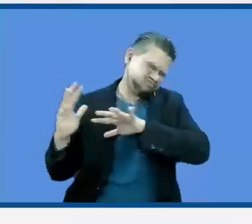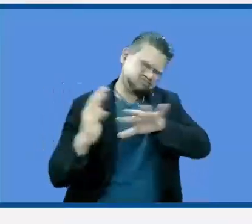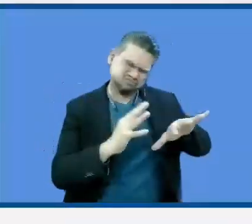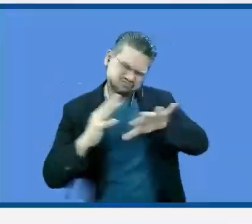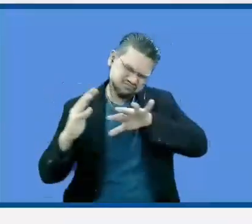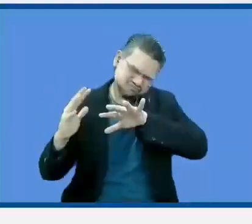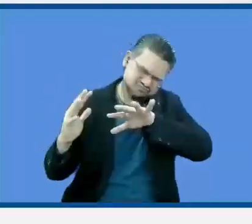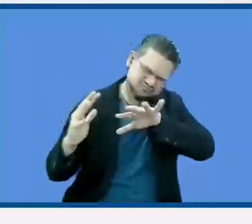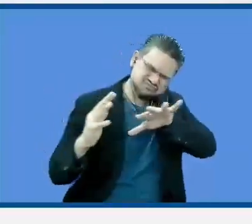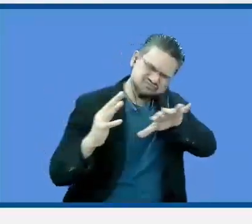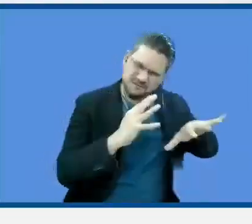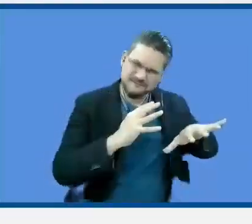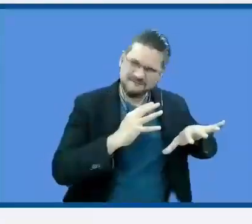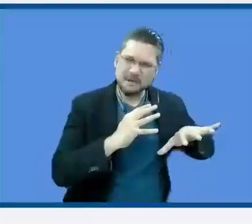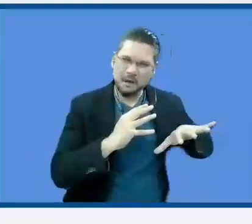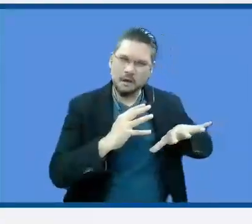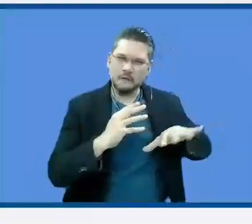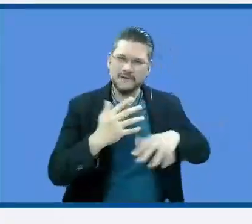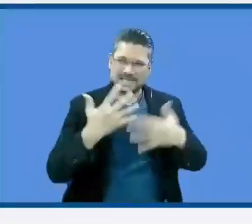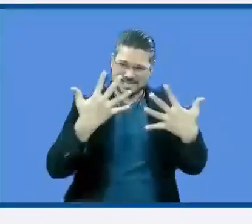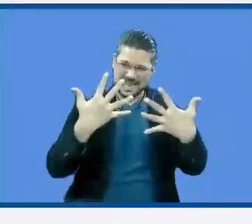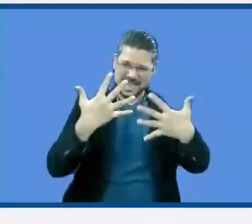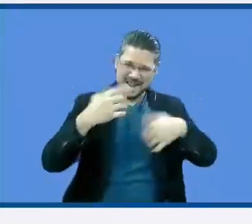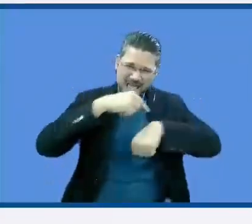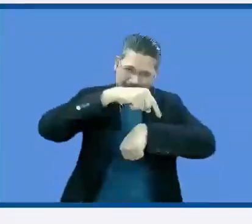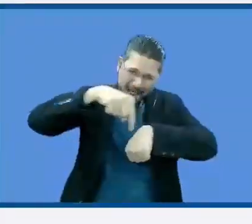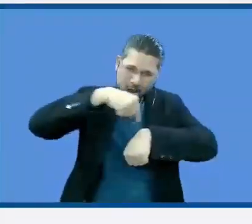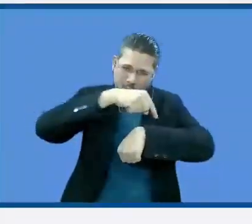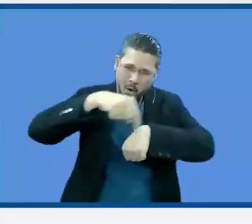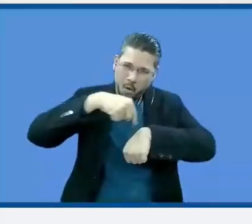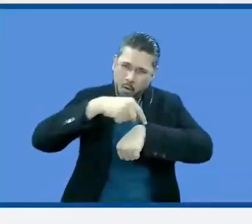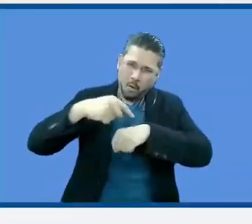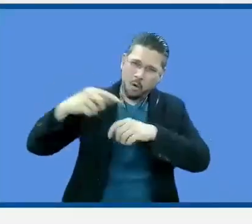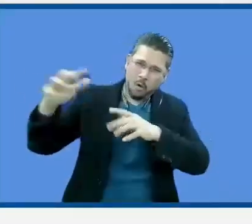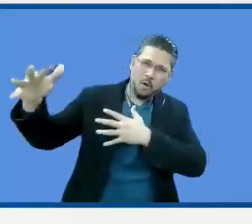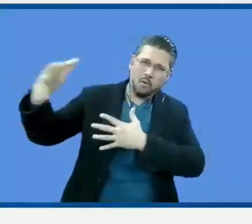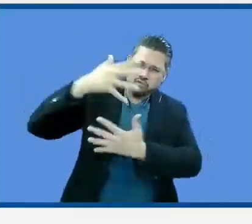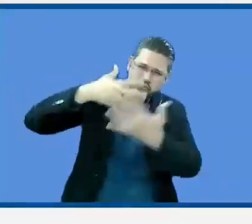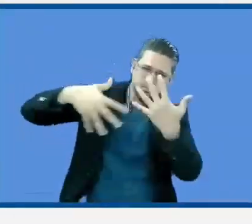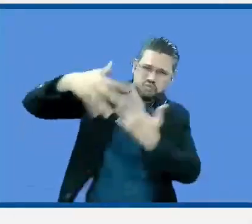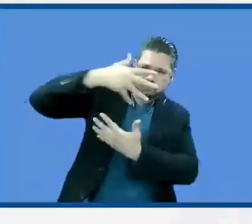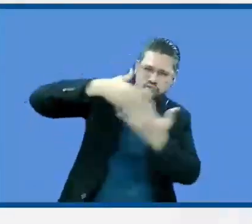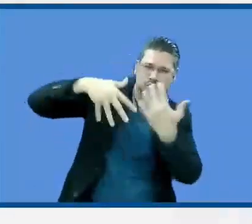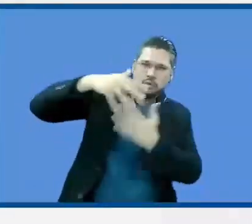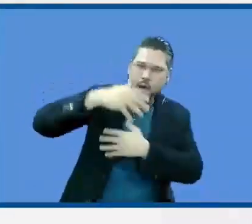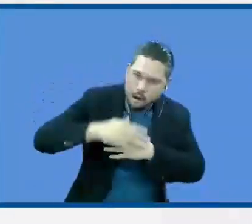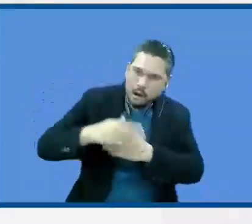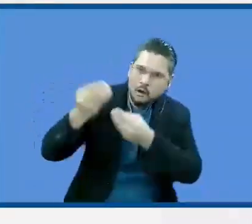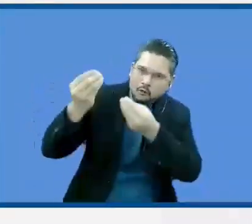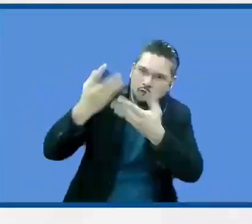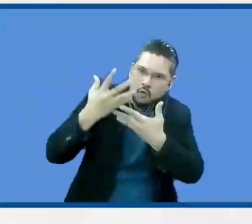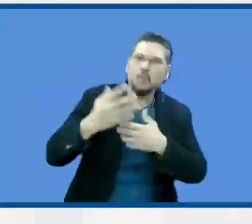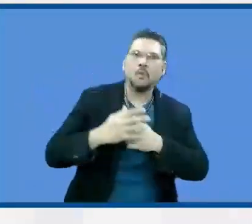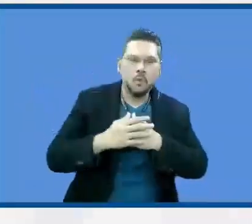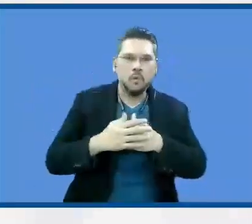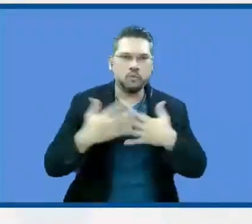hours. From there, we were able to see more phenomena as it has happened all around the